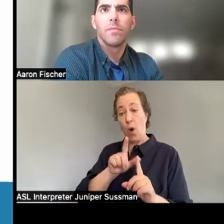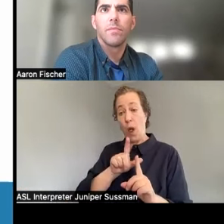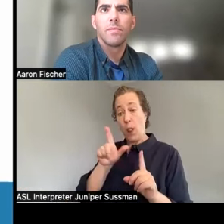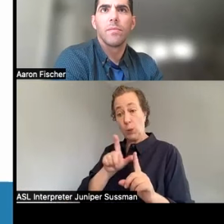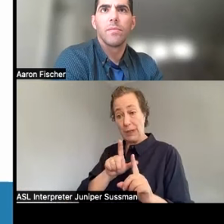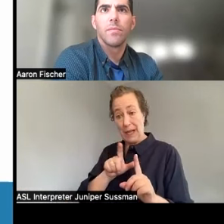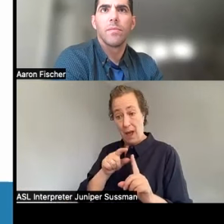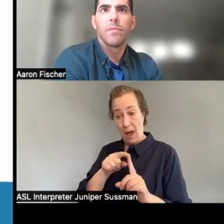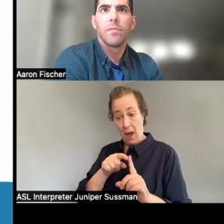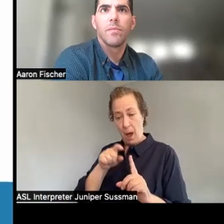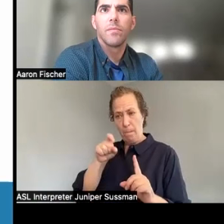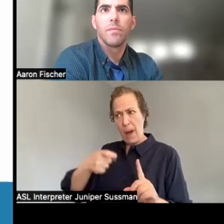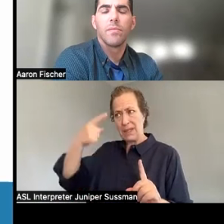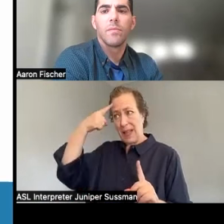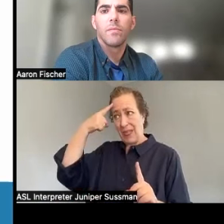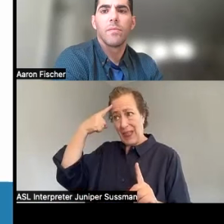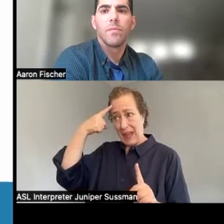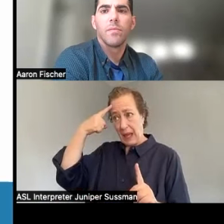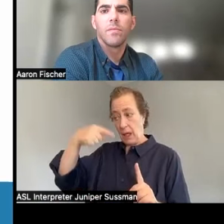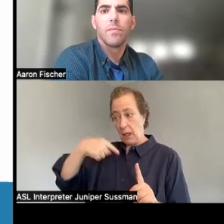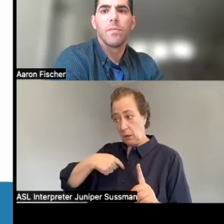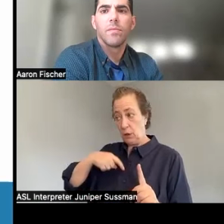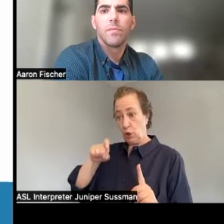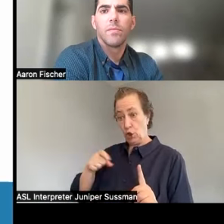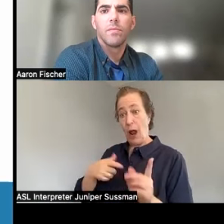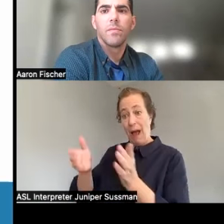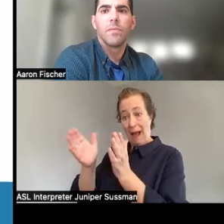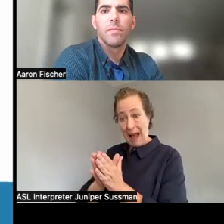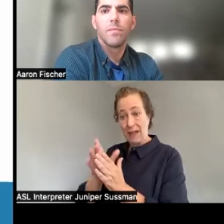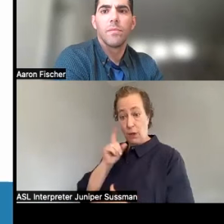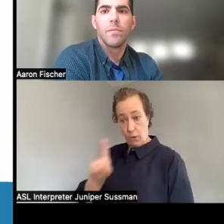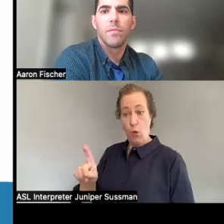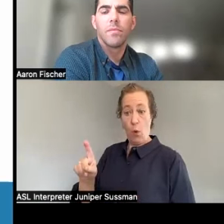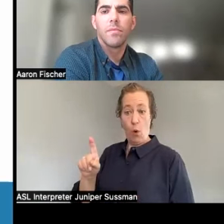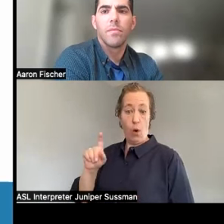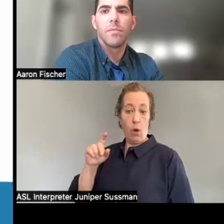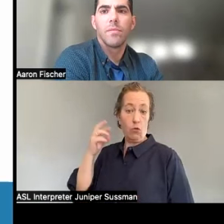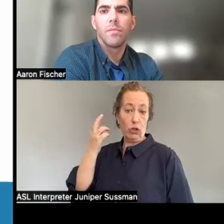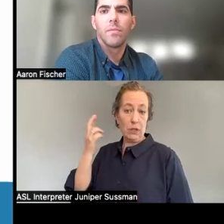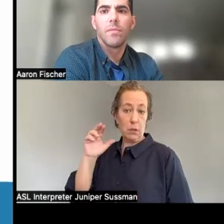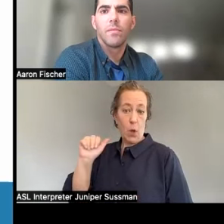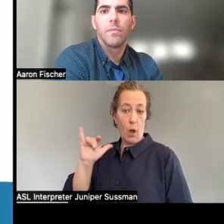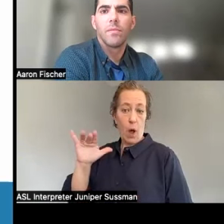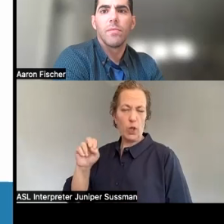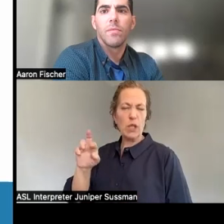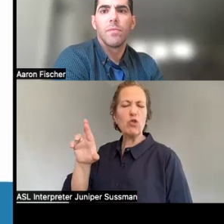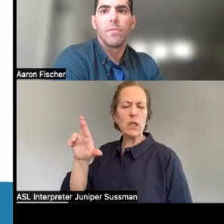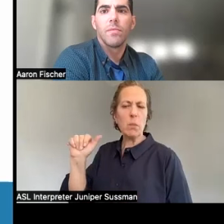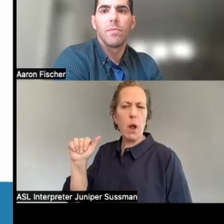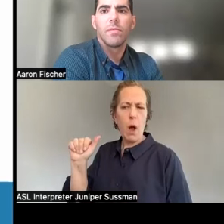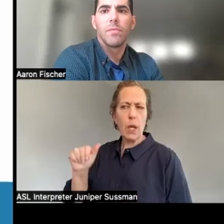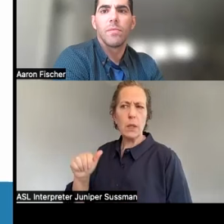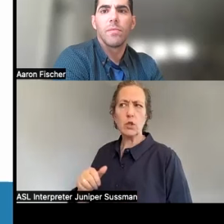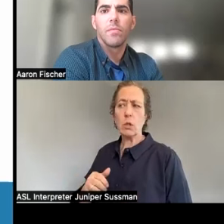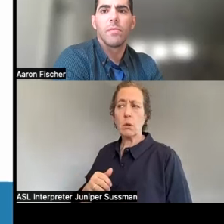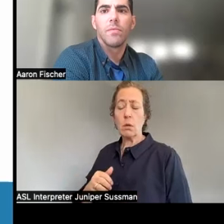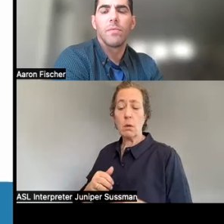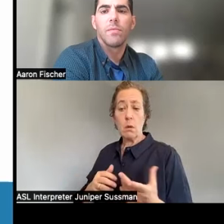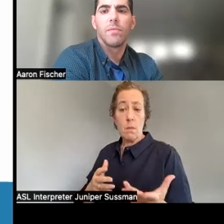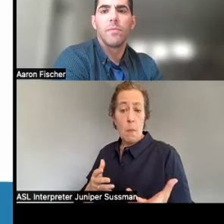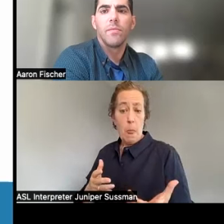ahead and request a reasonable accommodation, because it is possible for the employer to say, yeah, we knew she